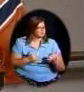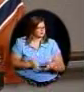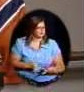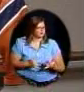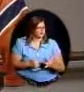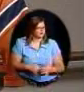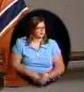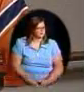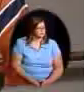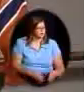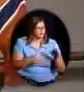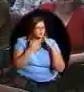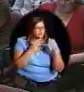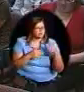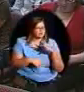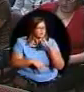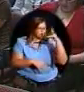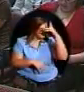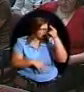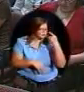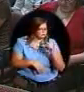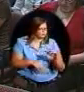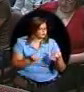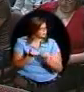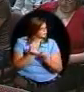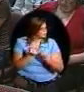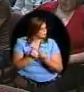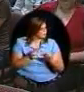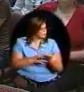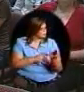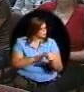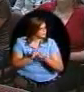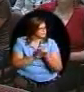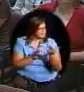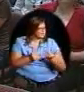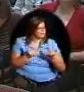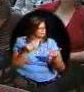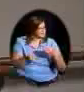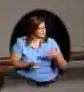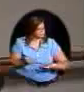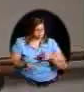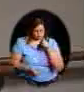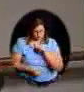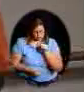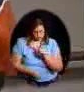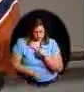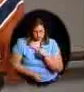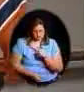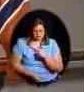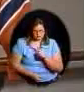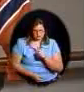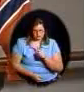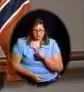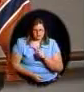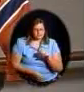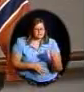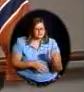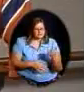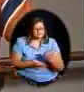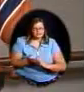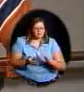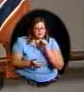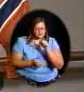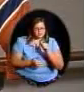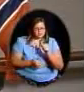school. But thank you, parents, for your support throughout the season. Let me introduce the girls. Unfortunately, we have some that were not able to